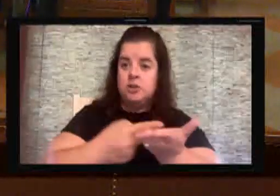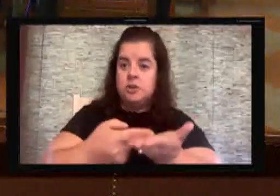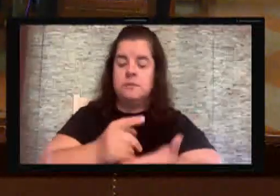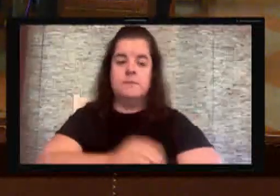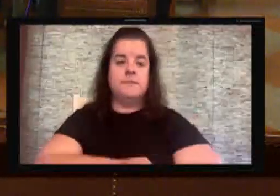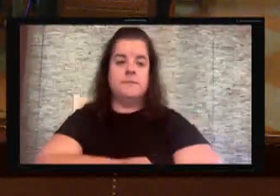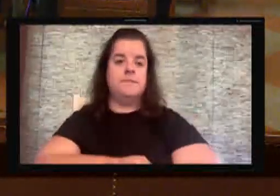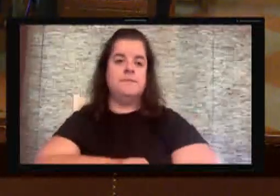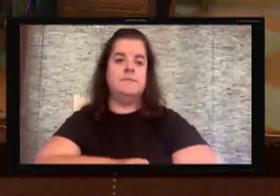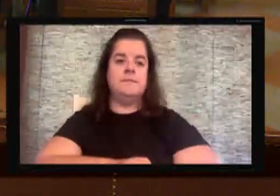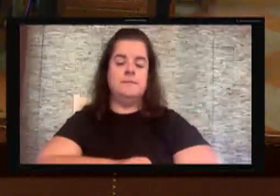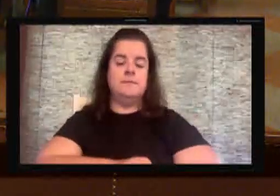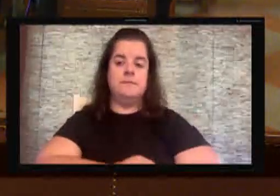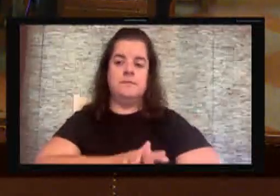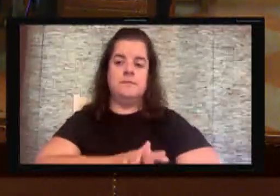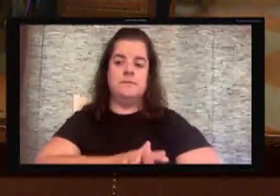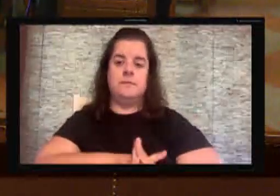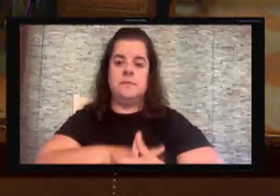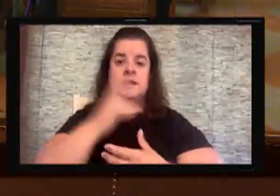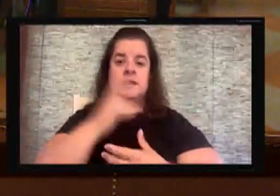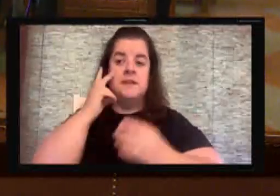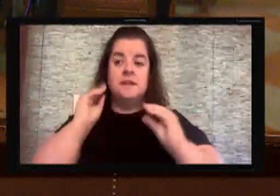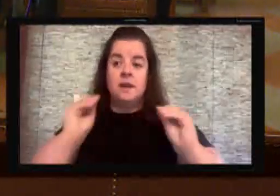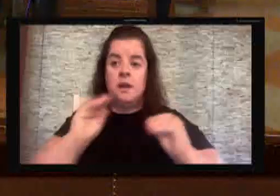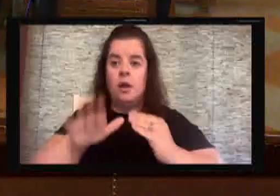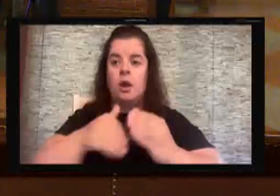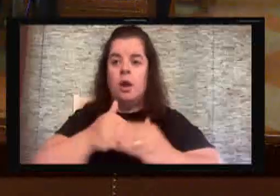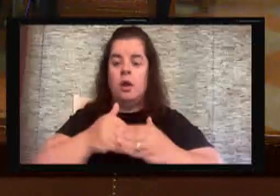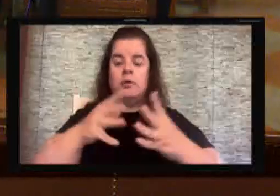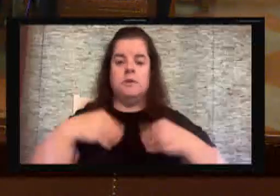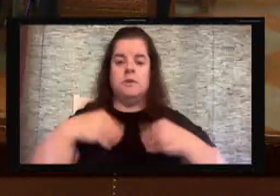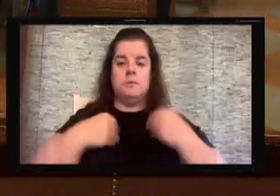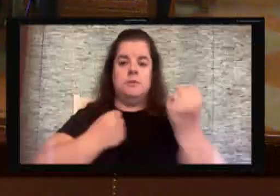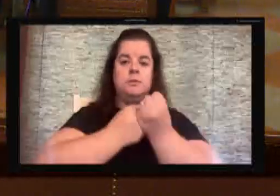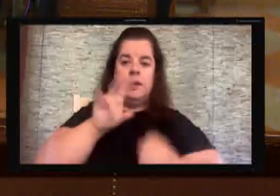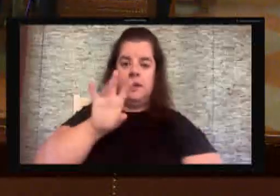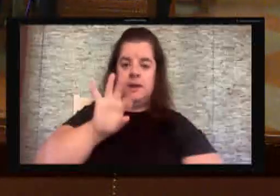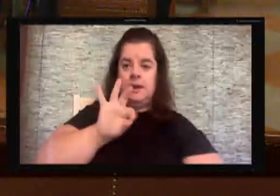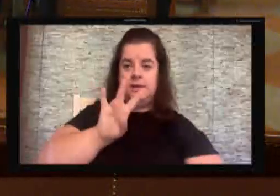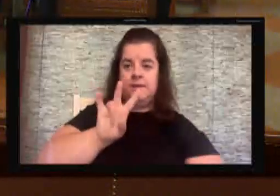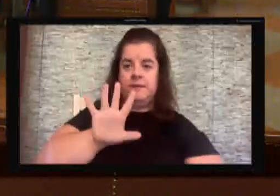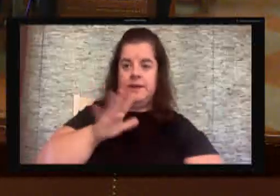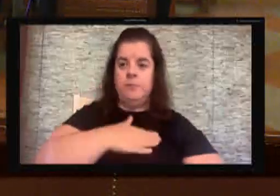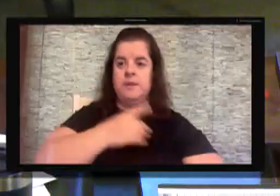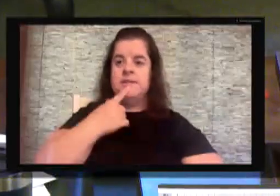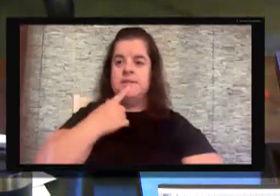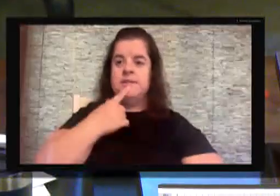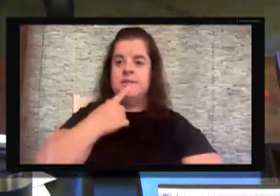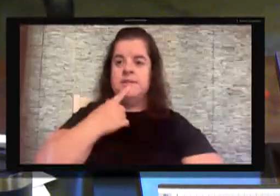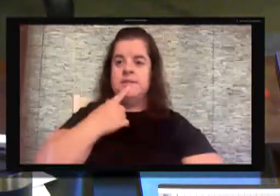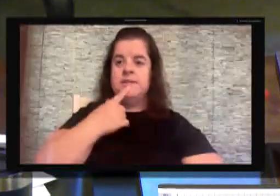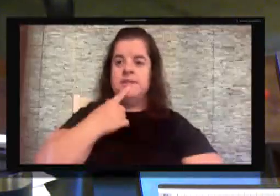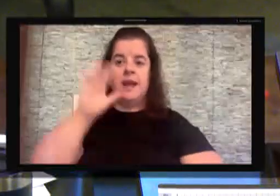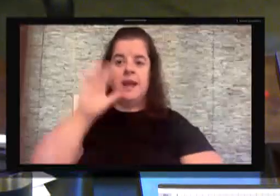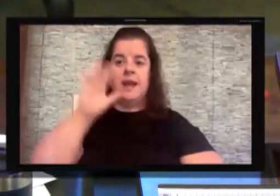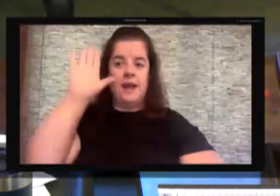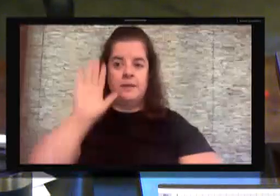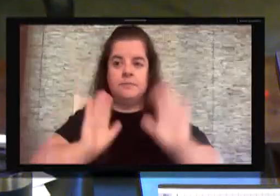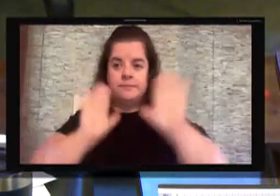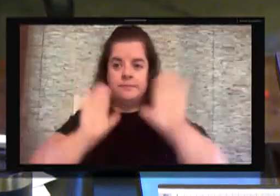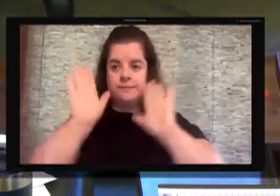Seeing none, all those in favor of Bill 975, please indicate by saying aye. Aye. Aye. Affirmative recommendation,